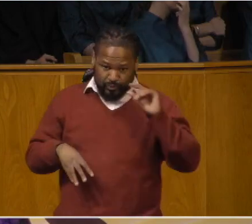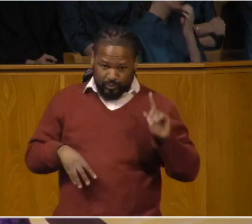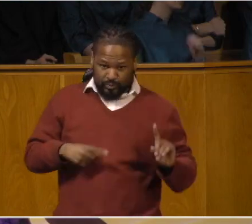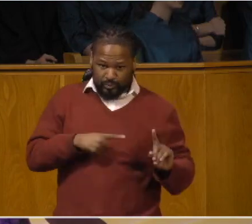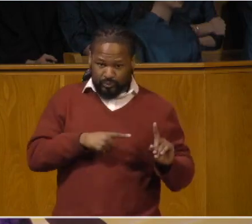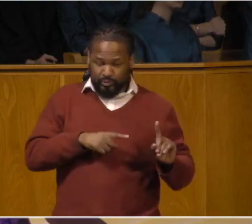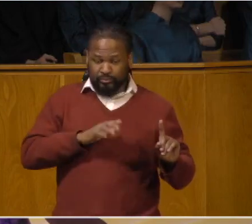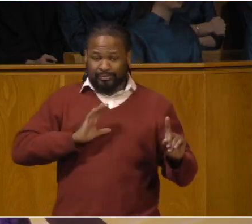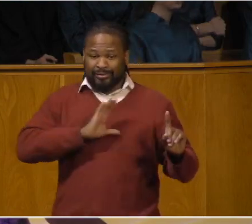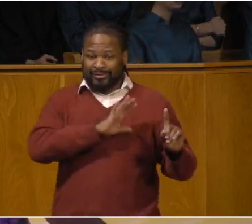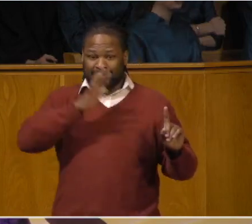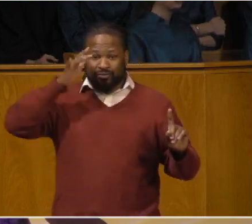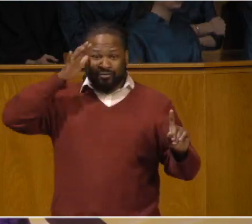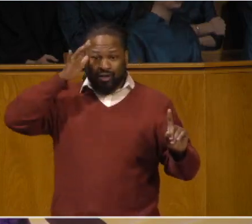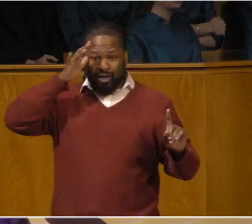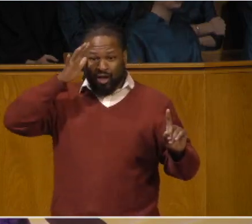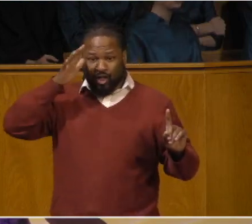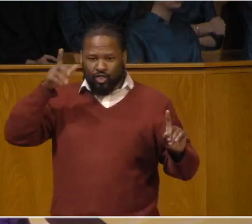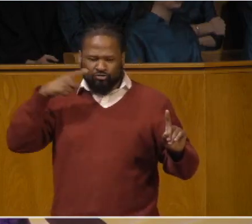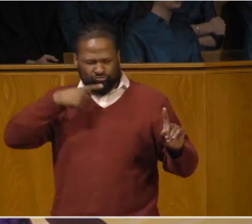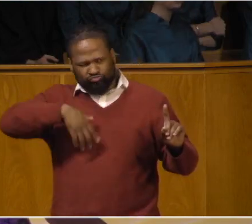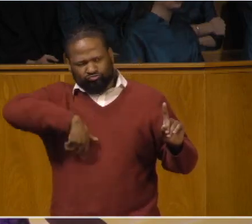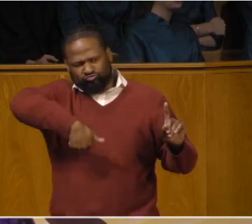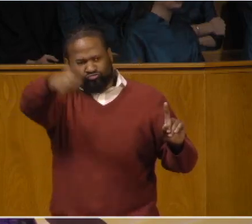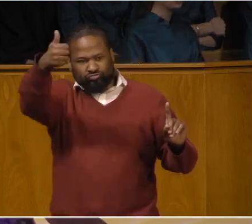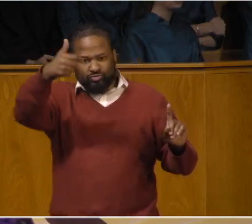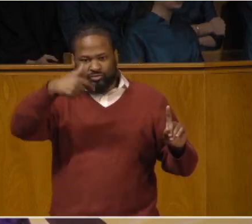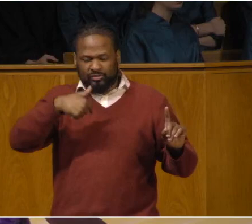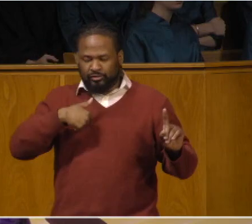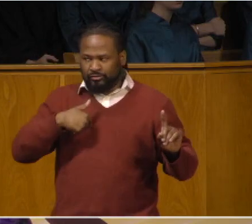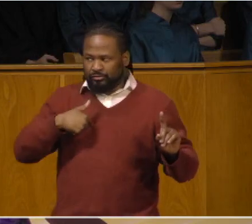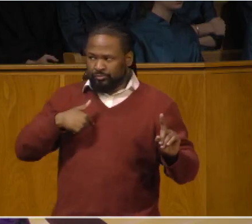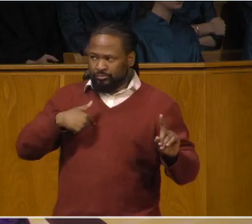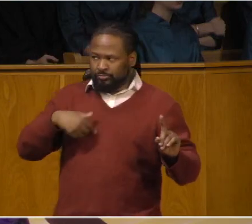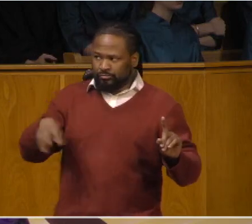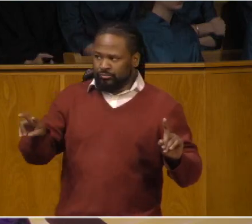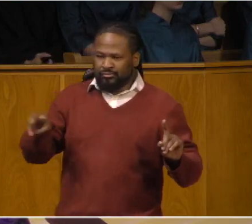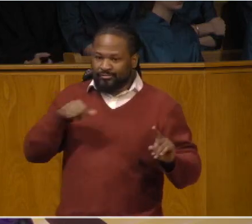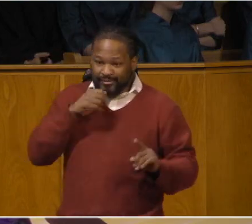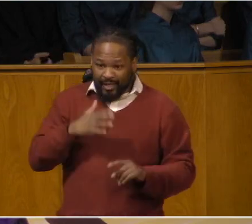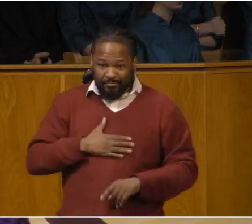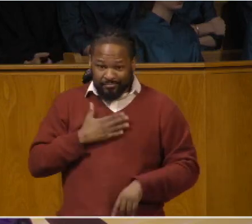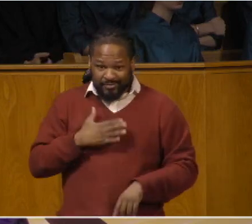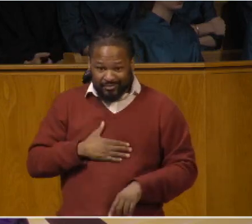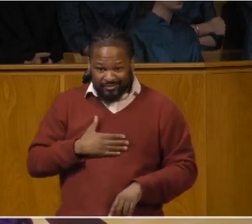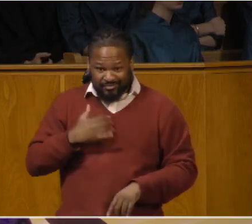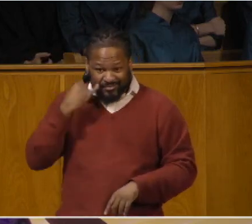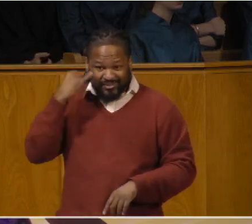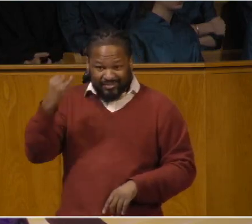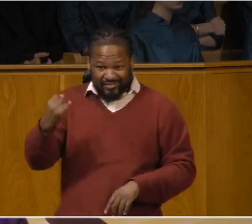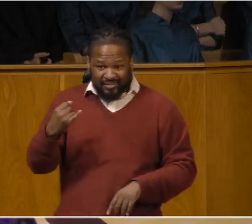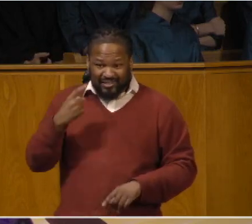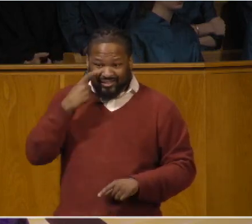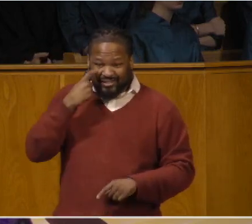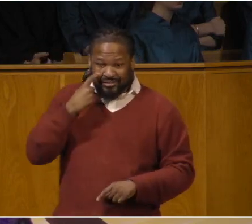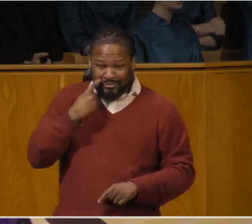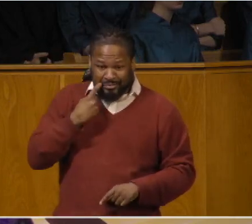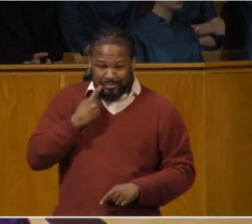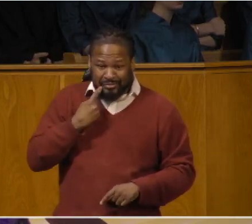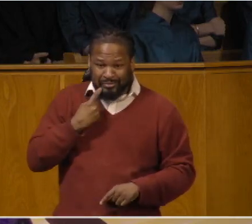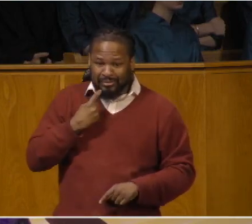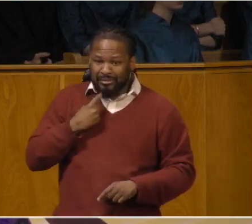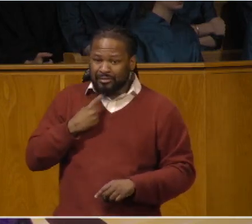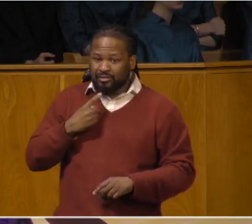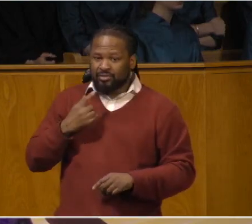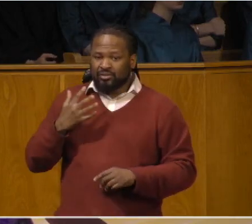It could not have been peaceful. I imagine there were tears and wailing, pulling at him, begging to stay.